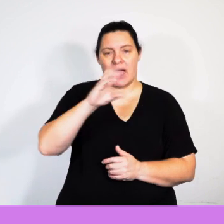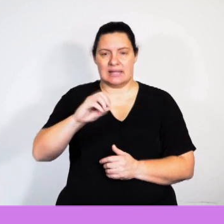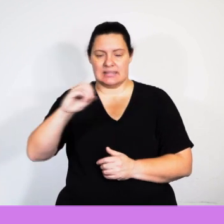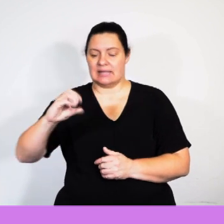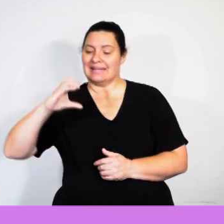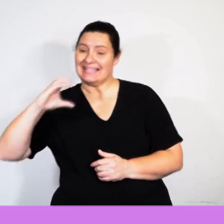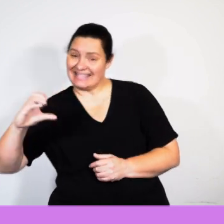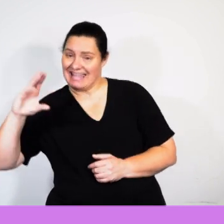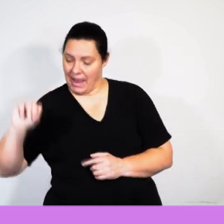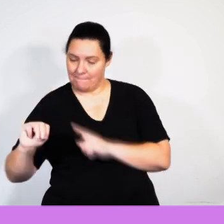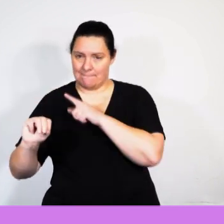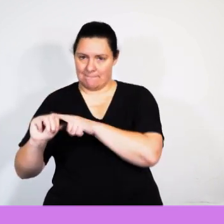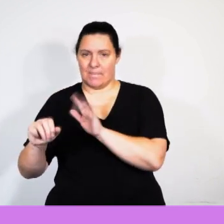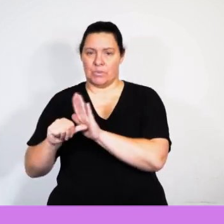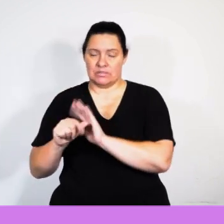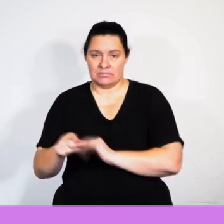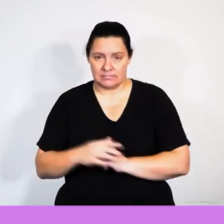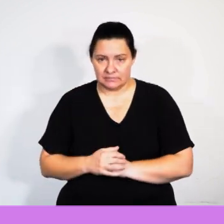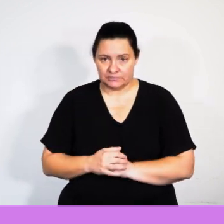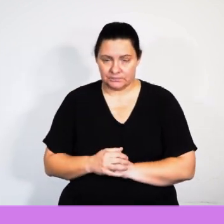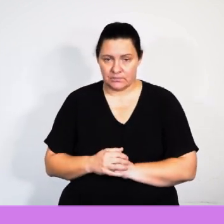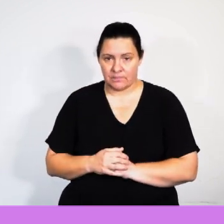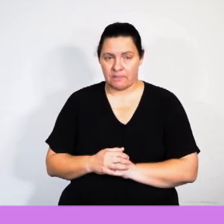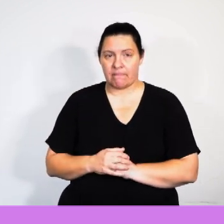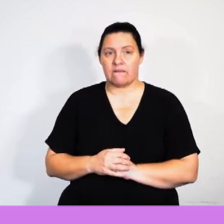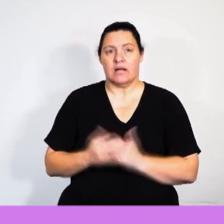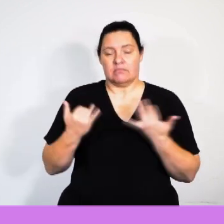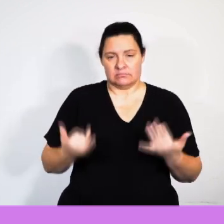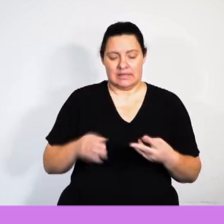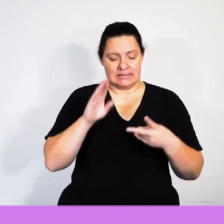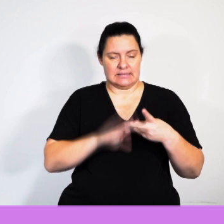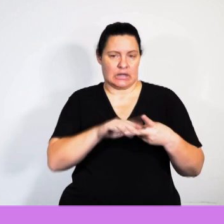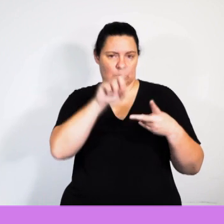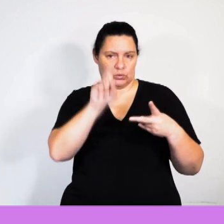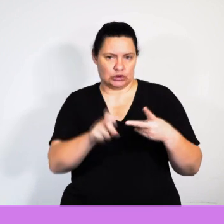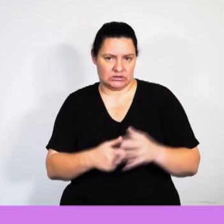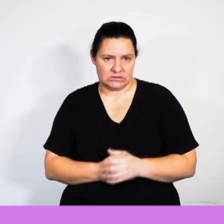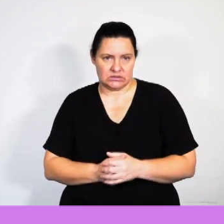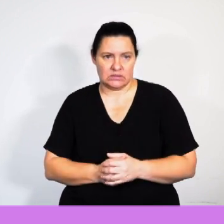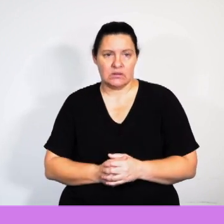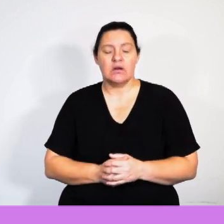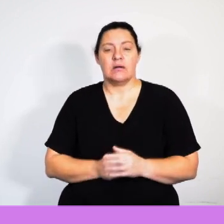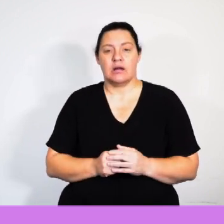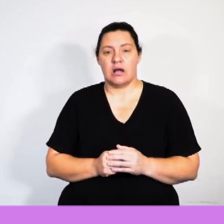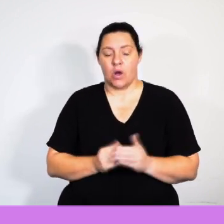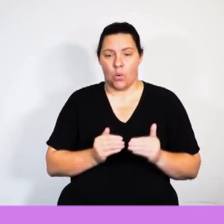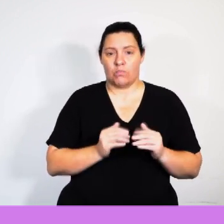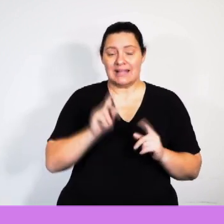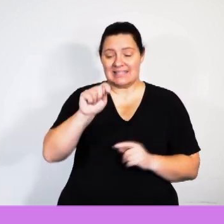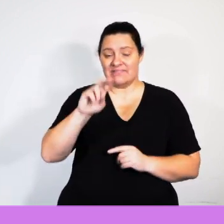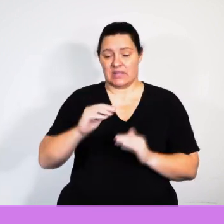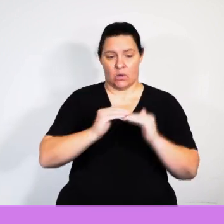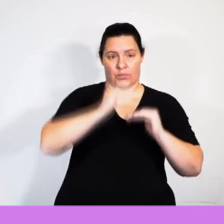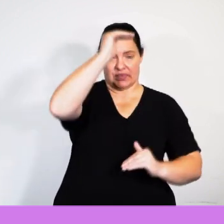it will be 200 centimeters. Here is the second question. The width of